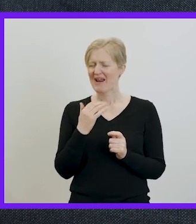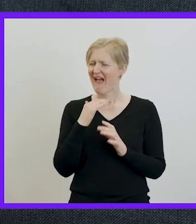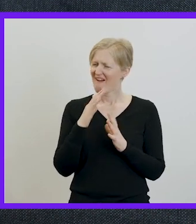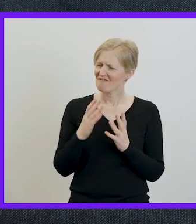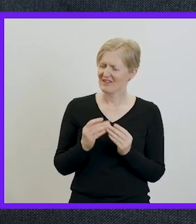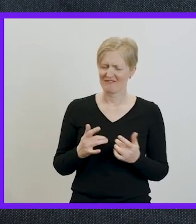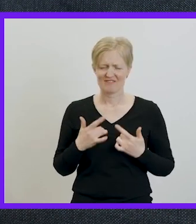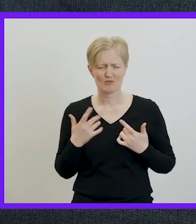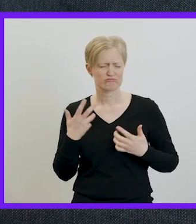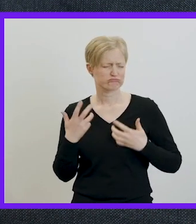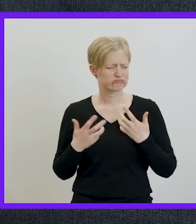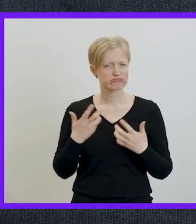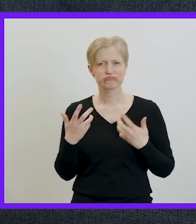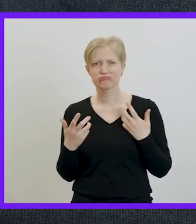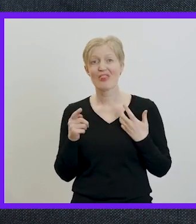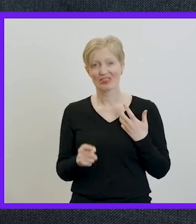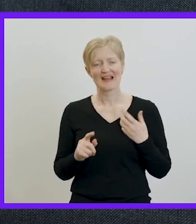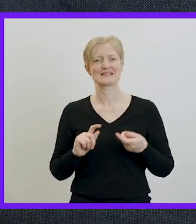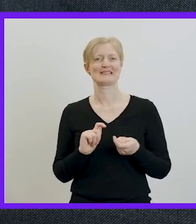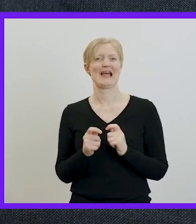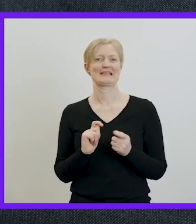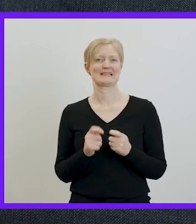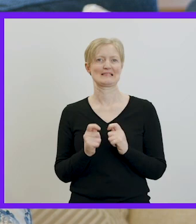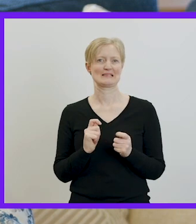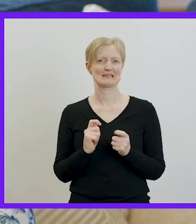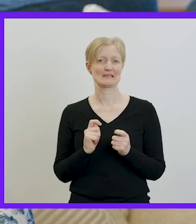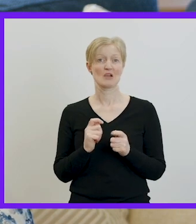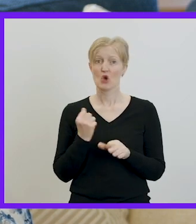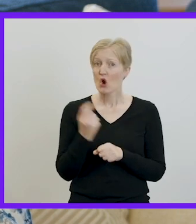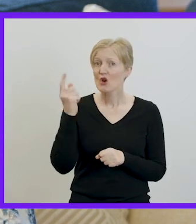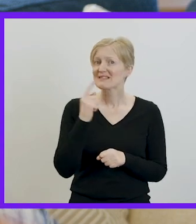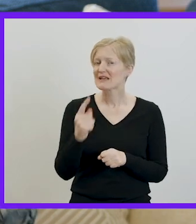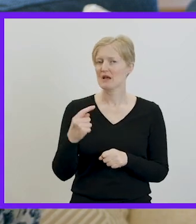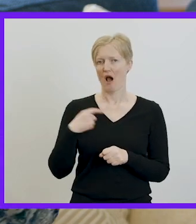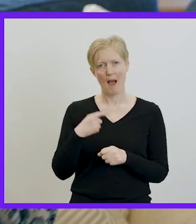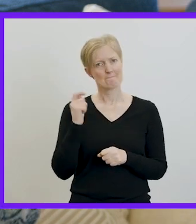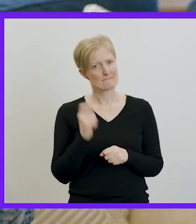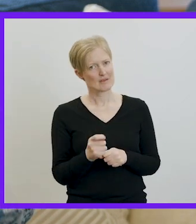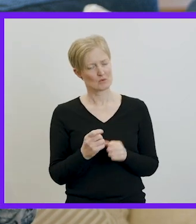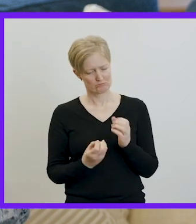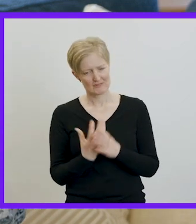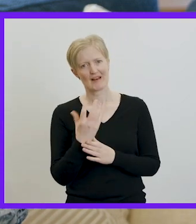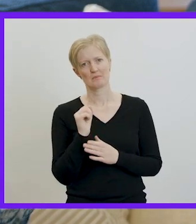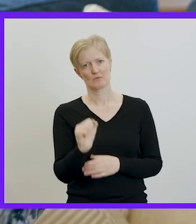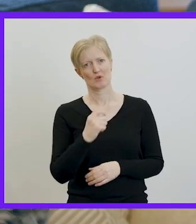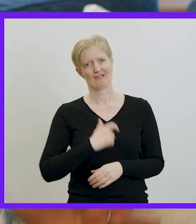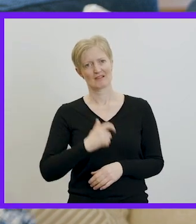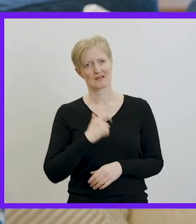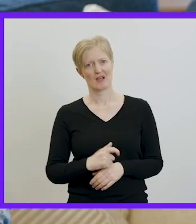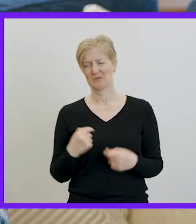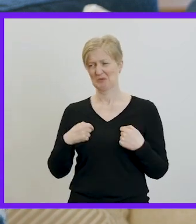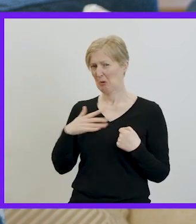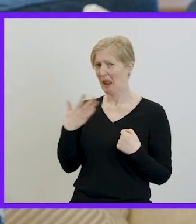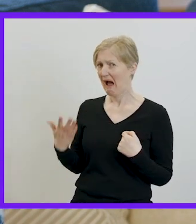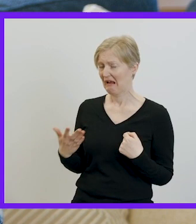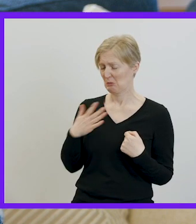where everything's frustrating, this is the test. This is where God is saying, I'm building your character. None of us